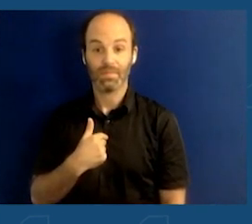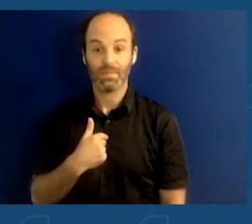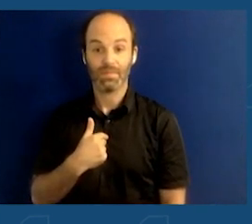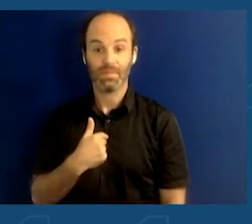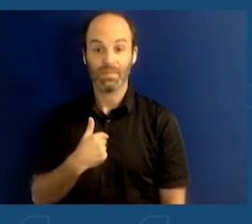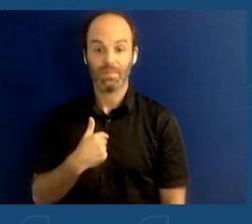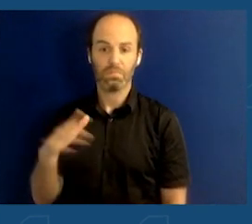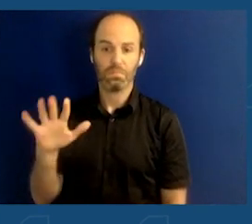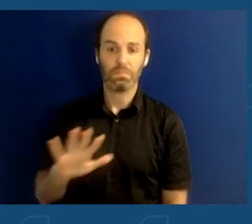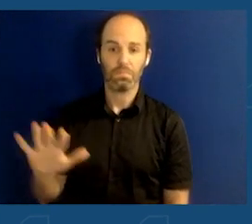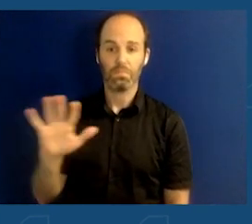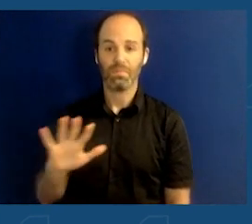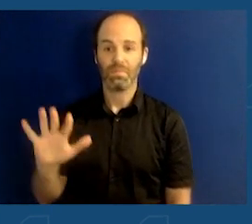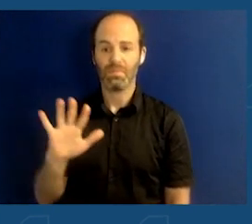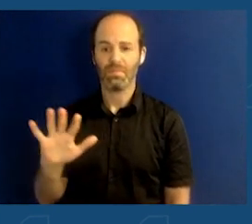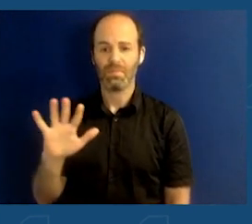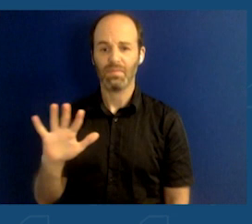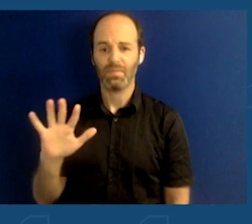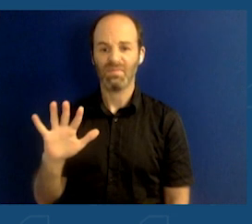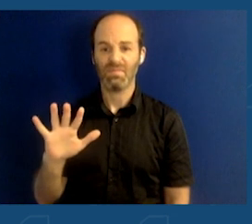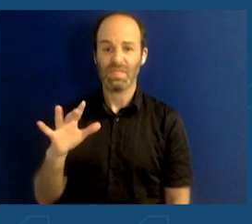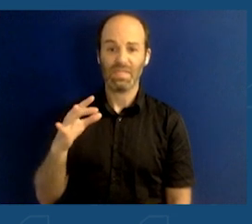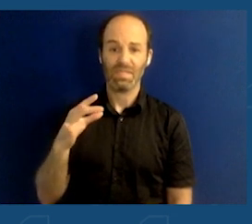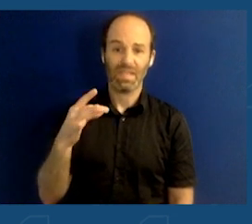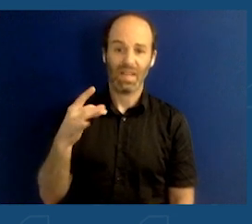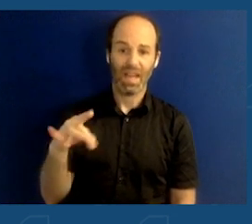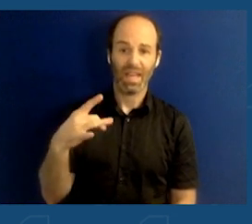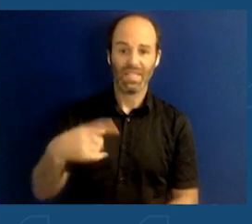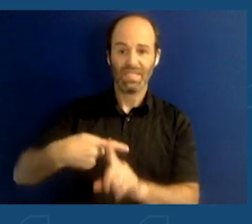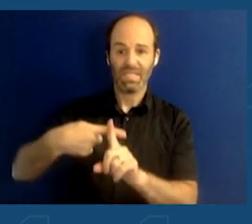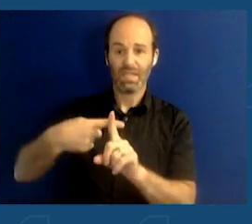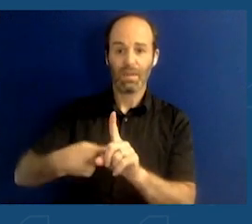Approximately maybe like 18 months,